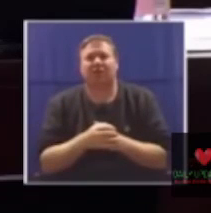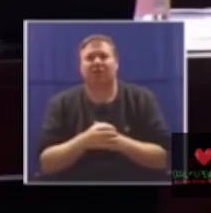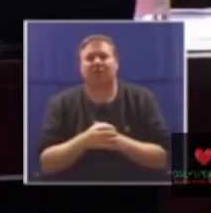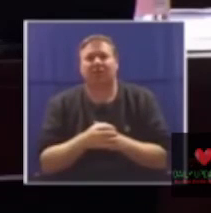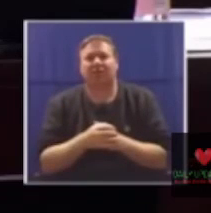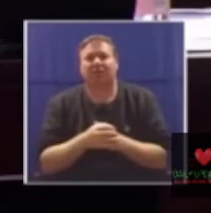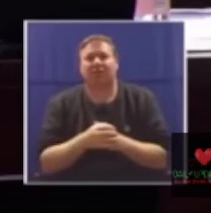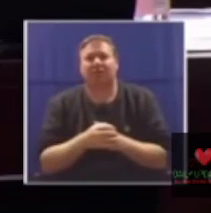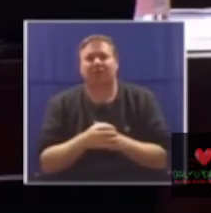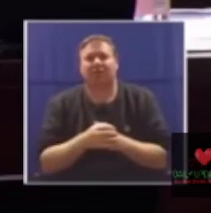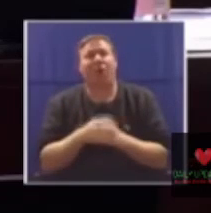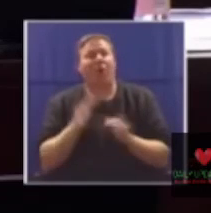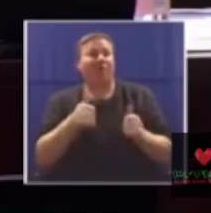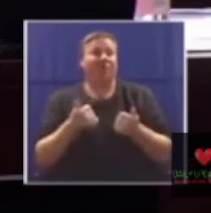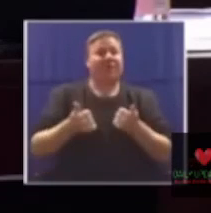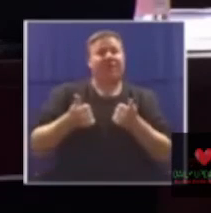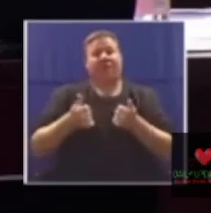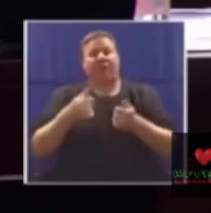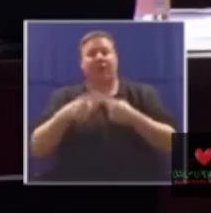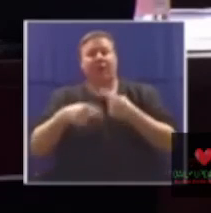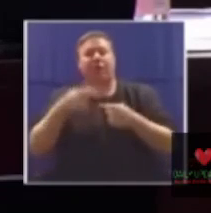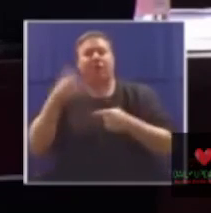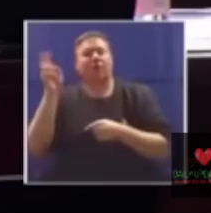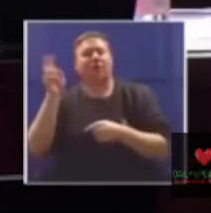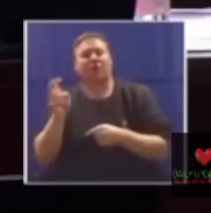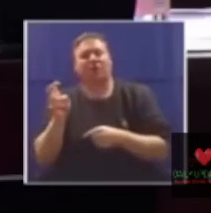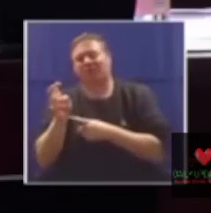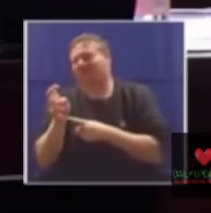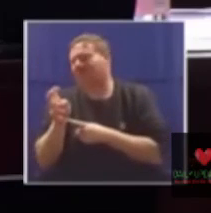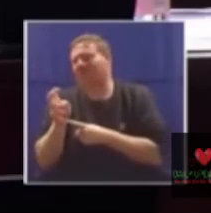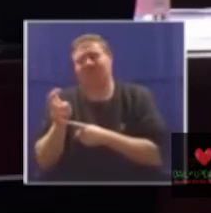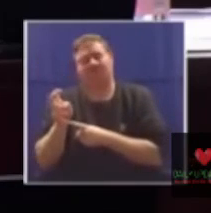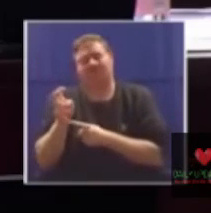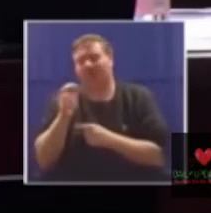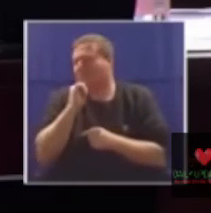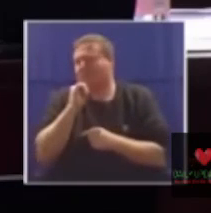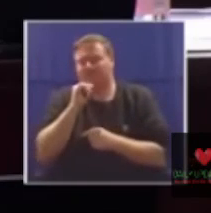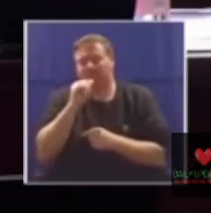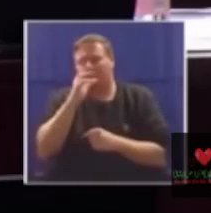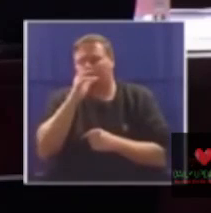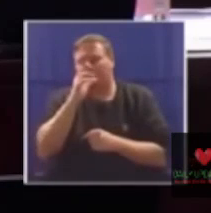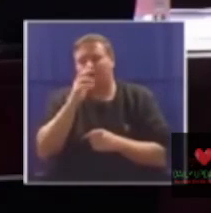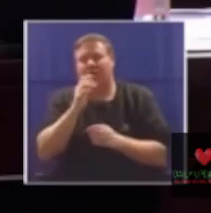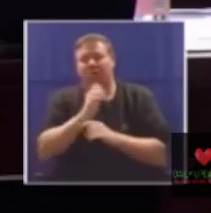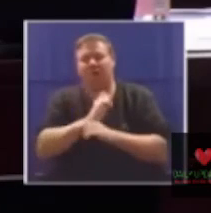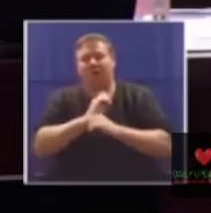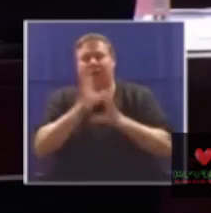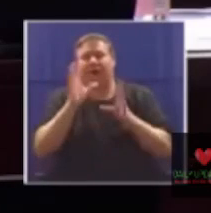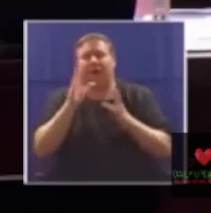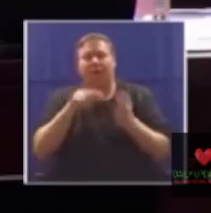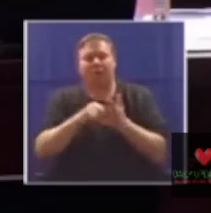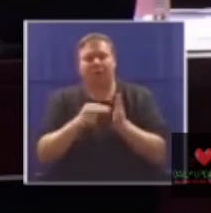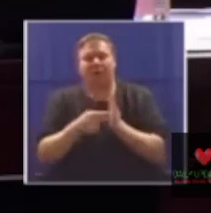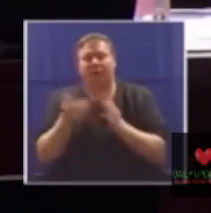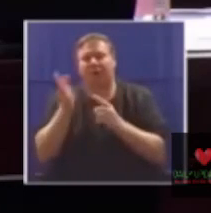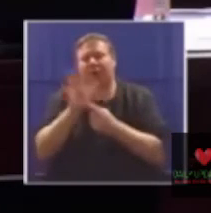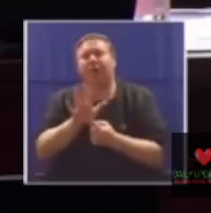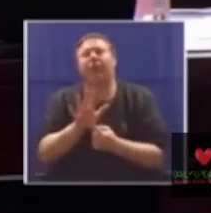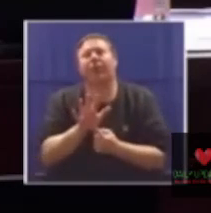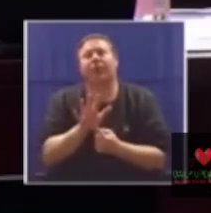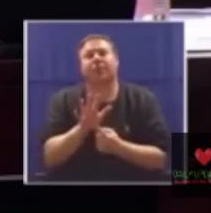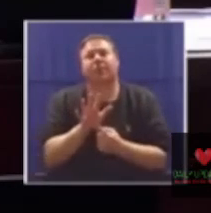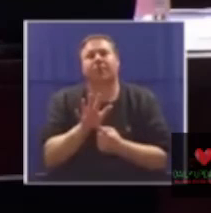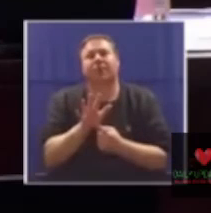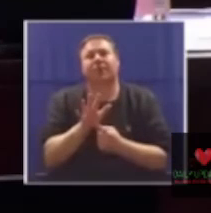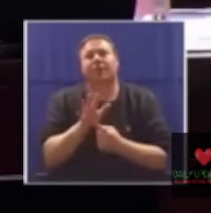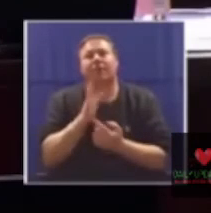about electricity, you still have not come with a believable and clear plan, all of you, in terms of